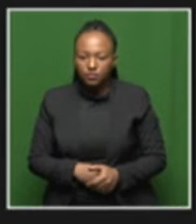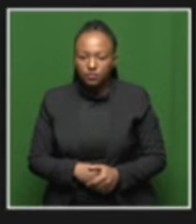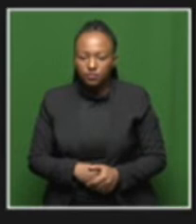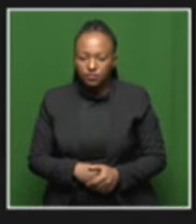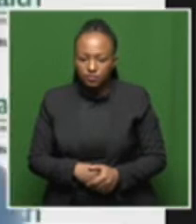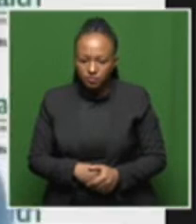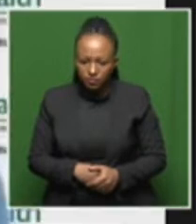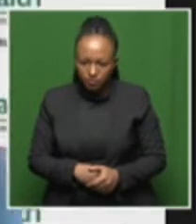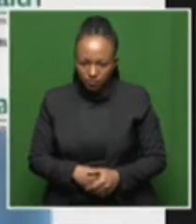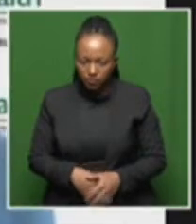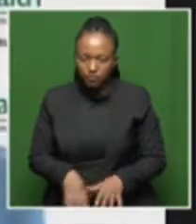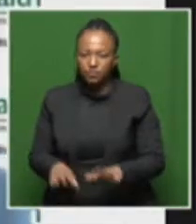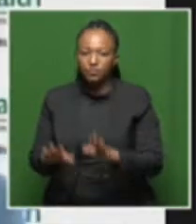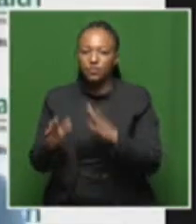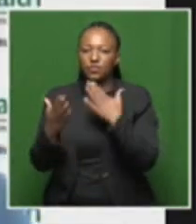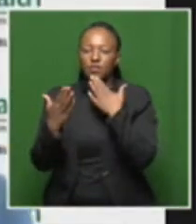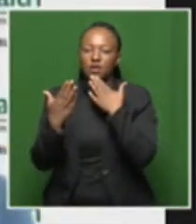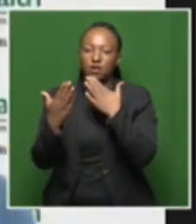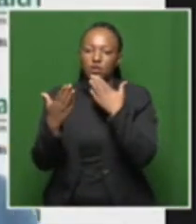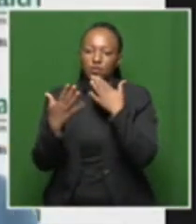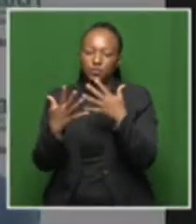Thank you very much.